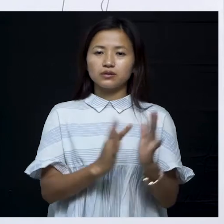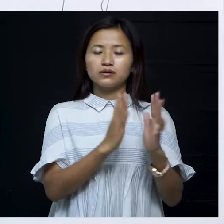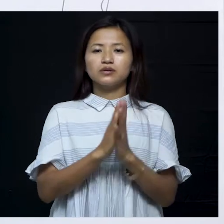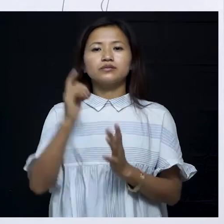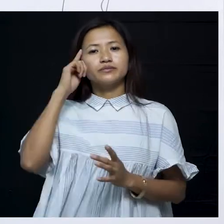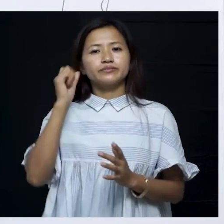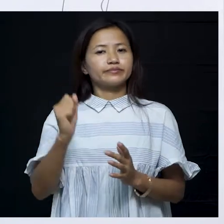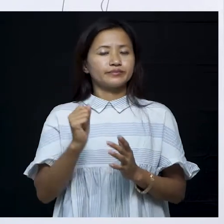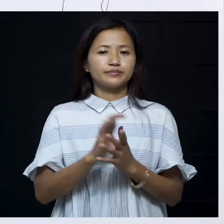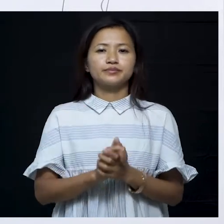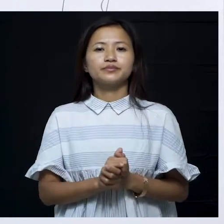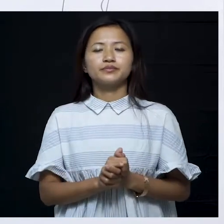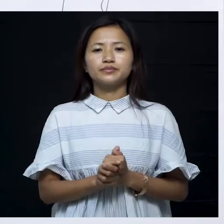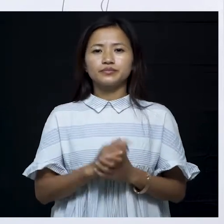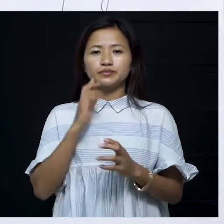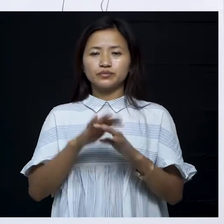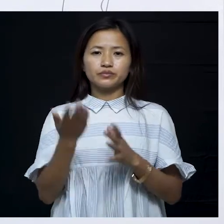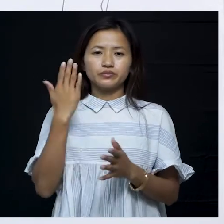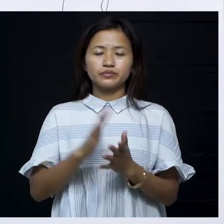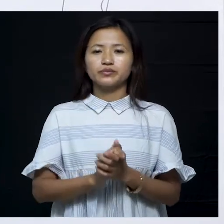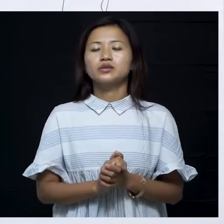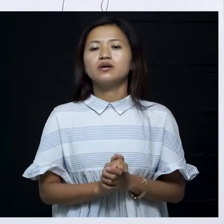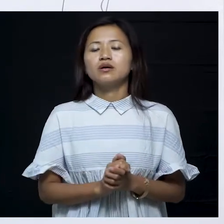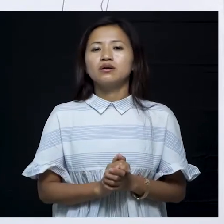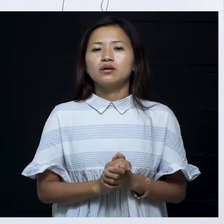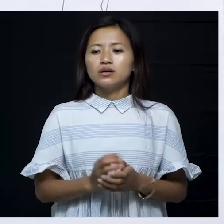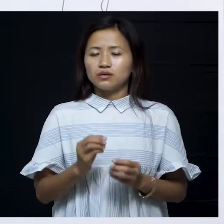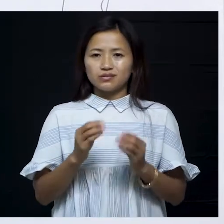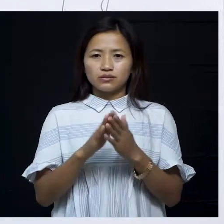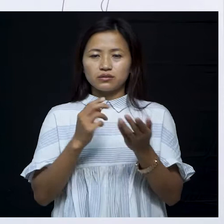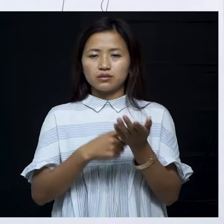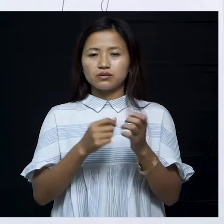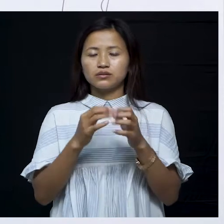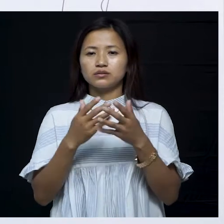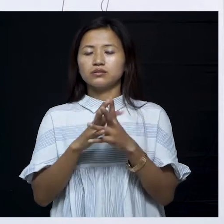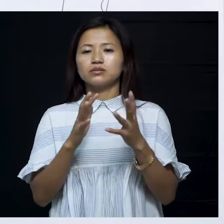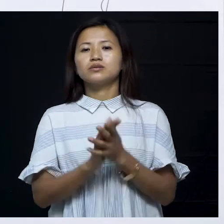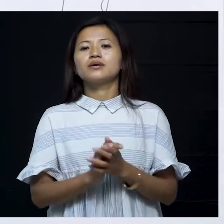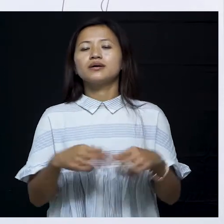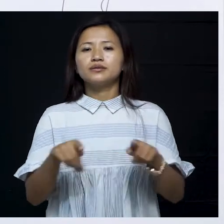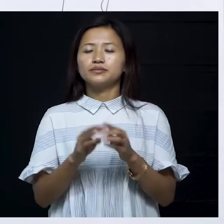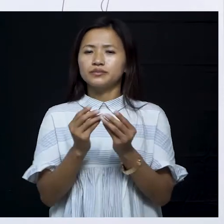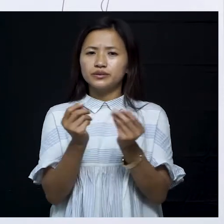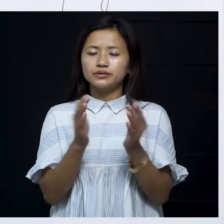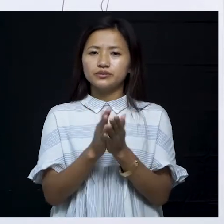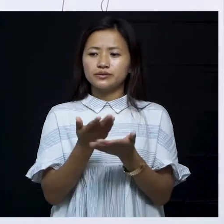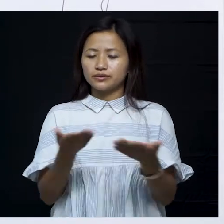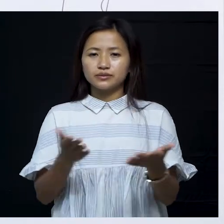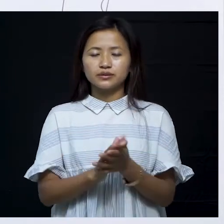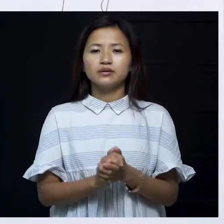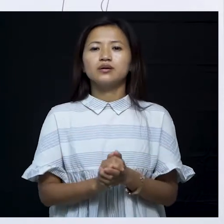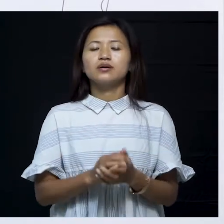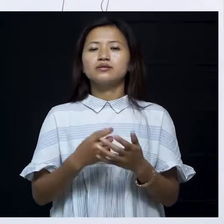you remember, I've explained to you about the agricultural developments where the raw materials has been improved, and with the help of this